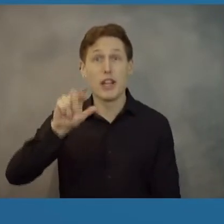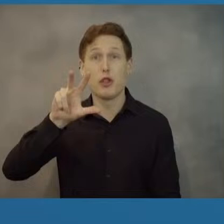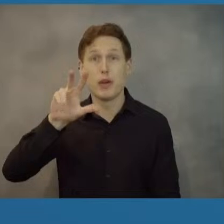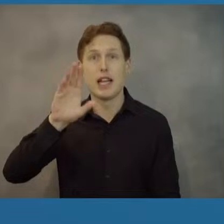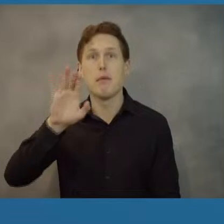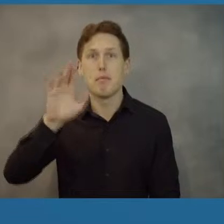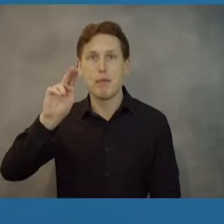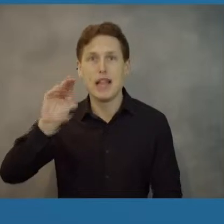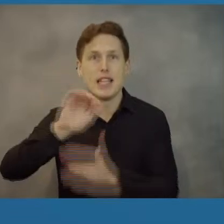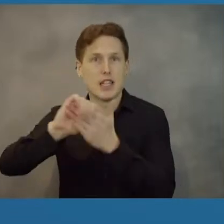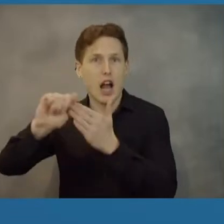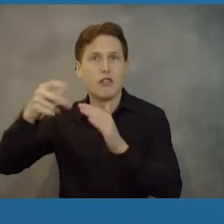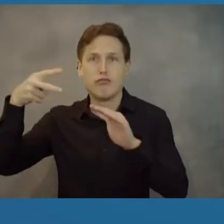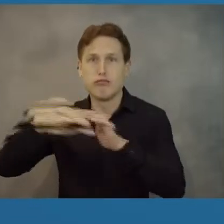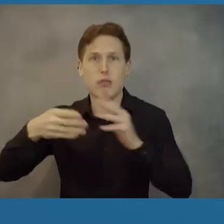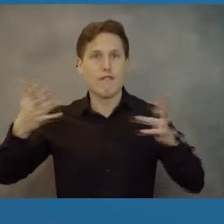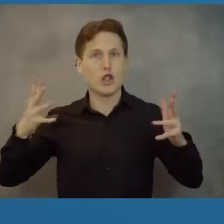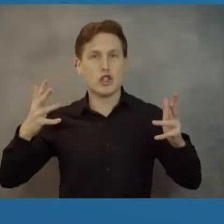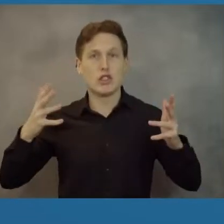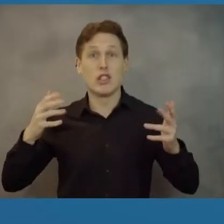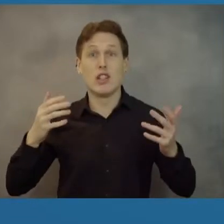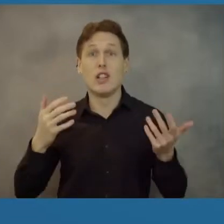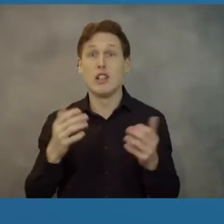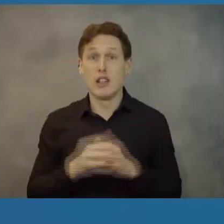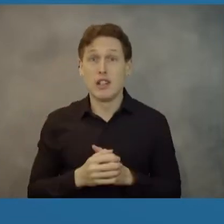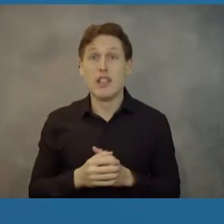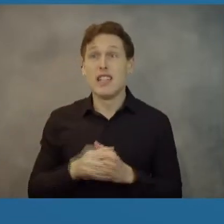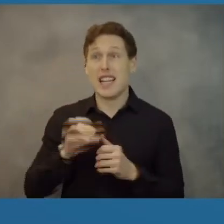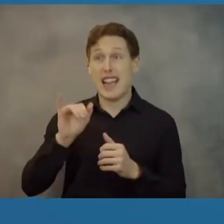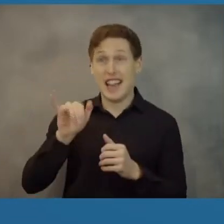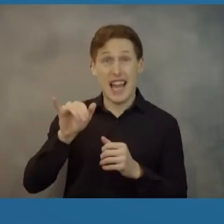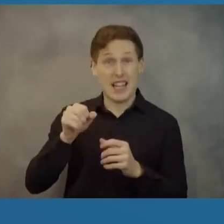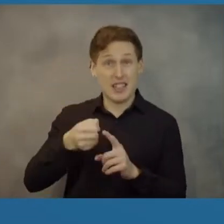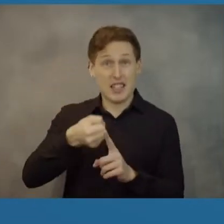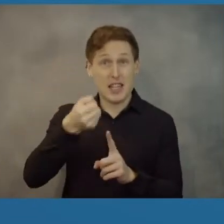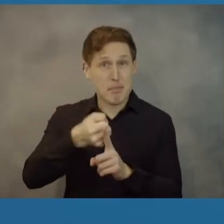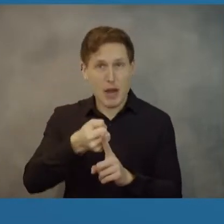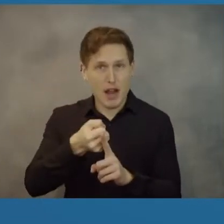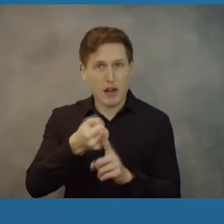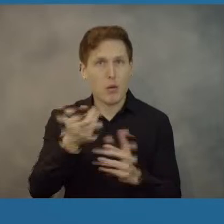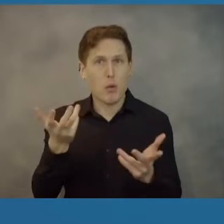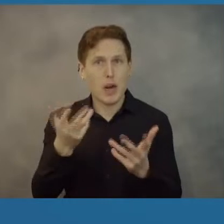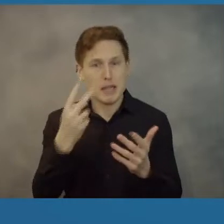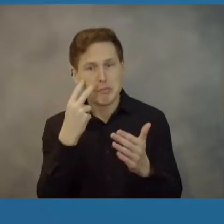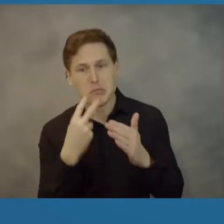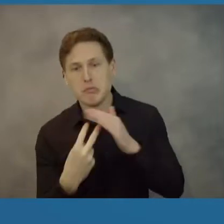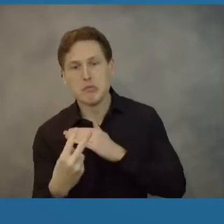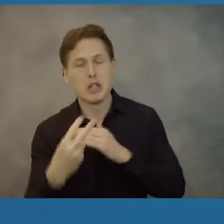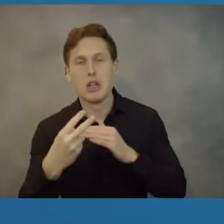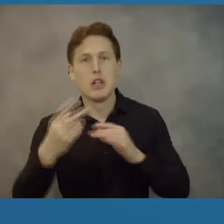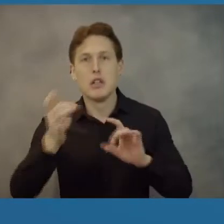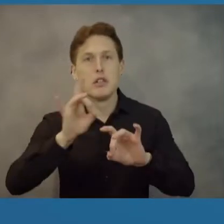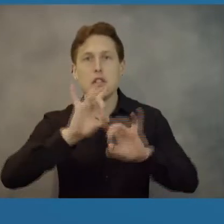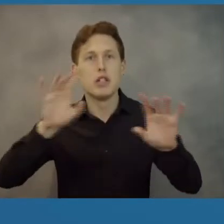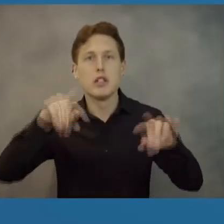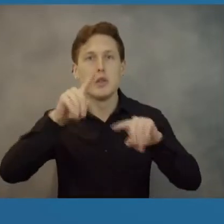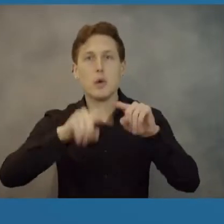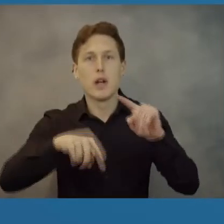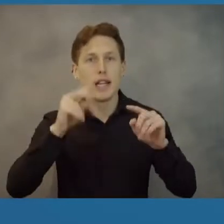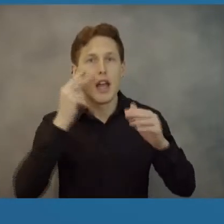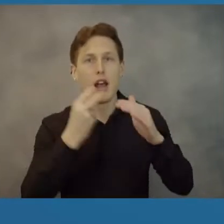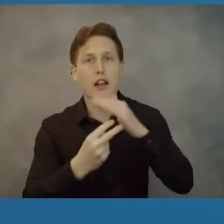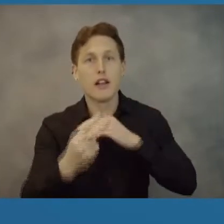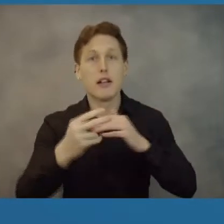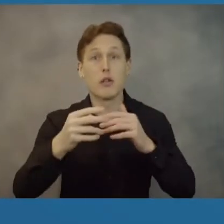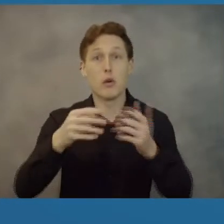iceberg. And the scale of these potential cuts is simply too massive for any one state to absorb. The